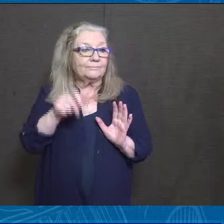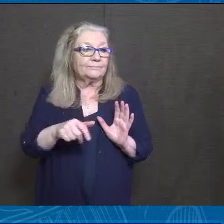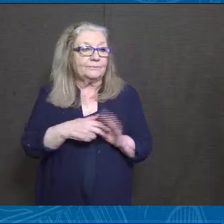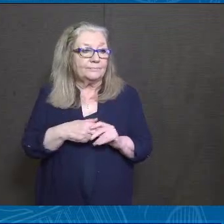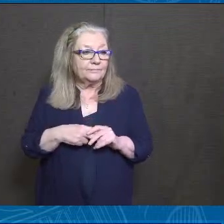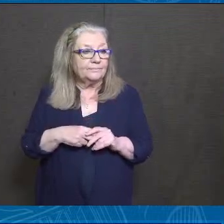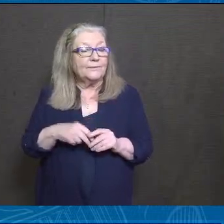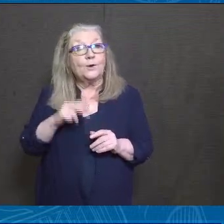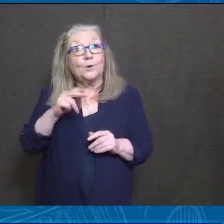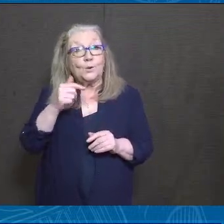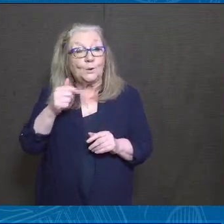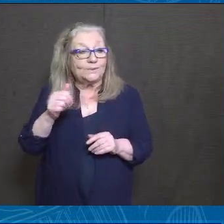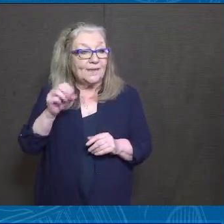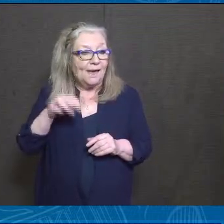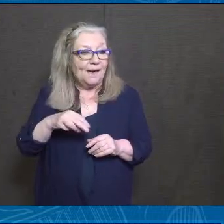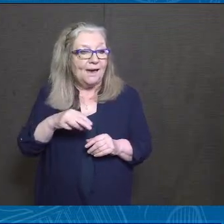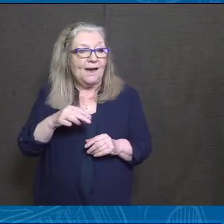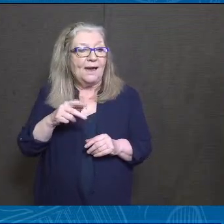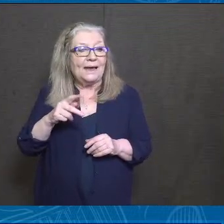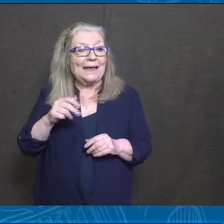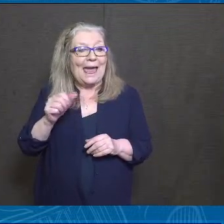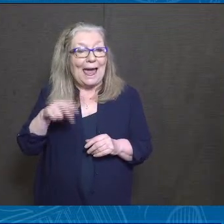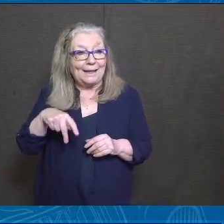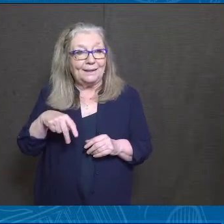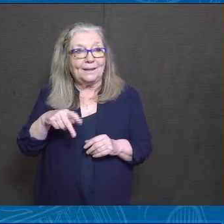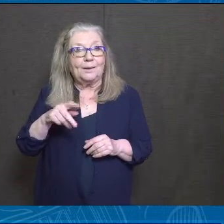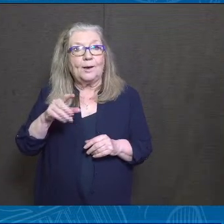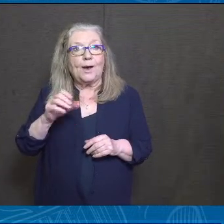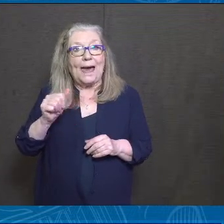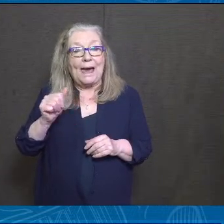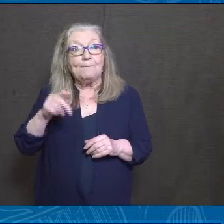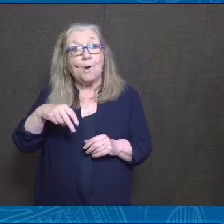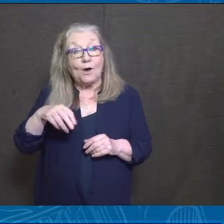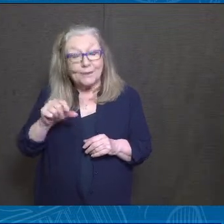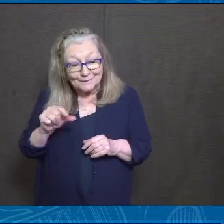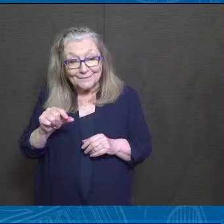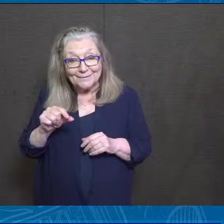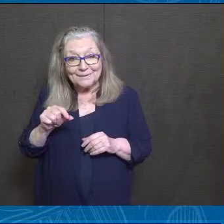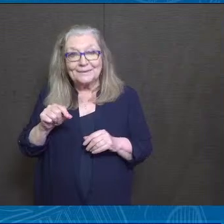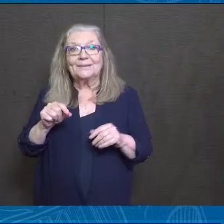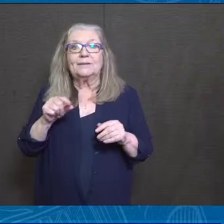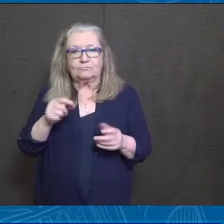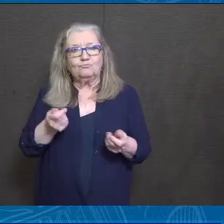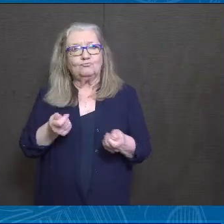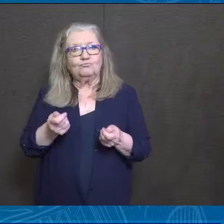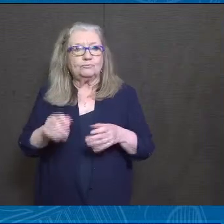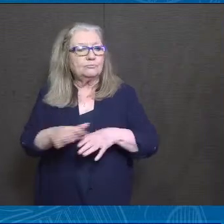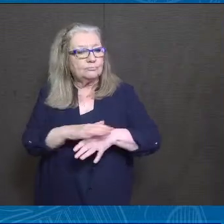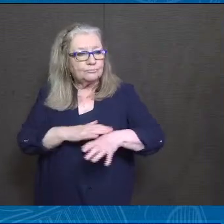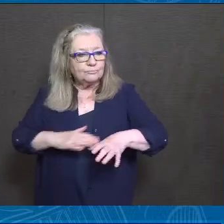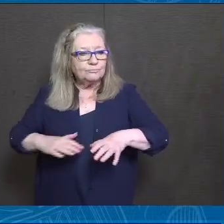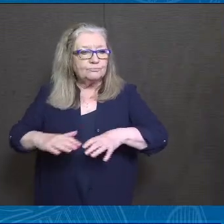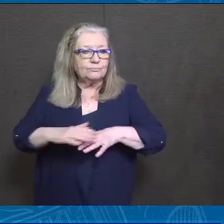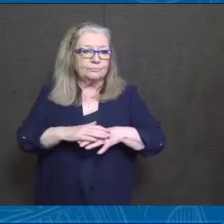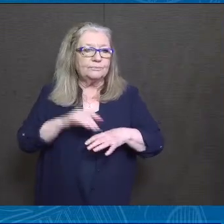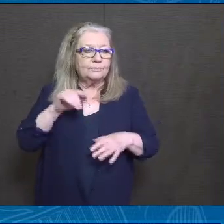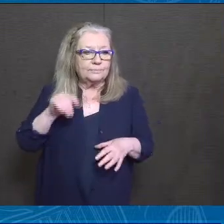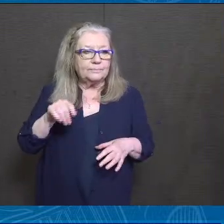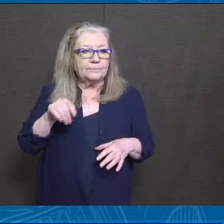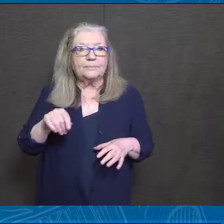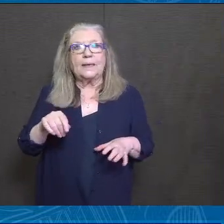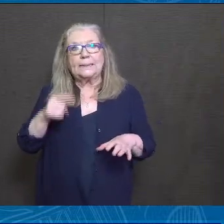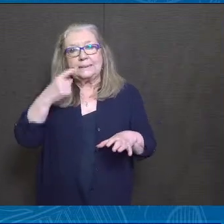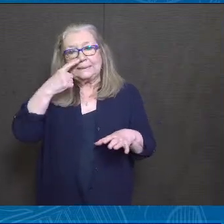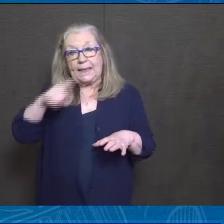Utamangkapong, Director of Research and International Cooperation Bureau, Department of Disaster Prevention and Mitigation